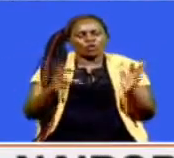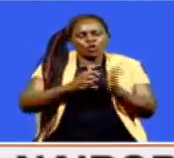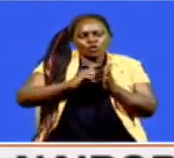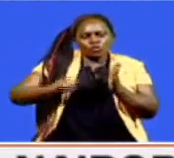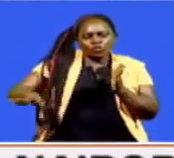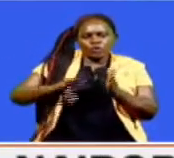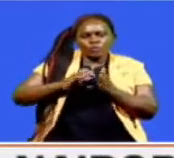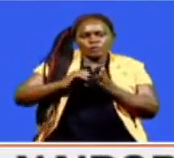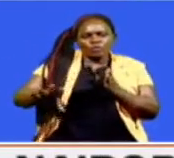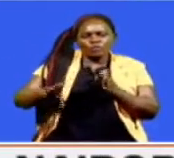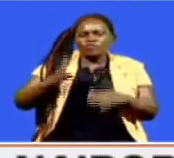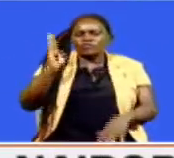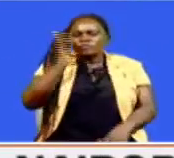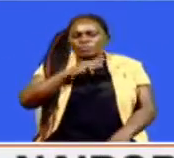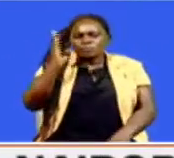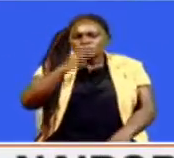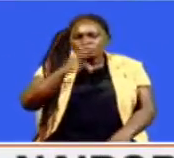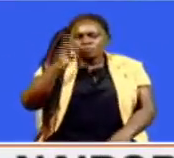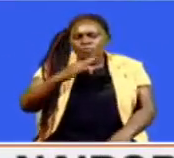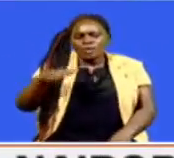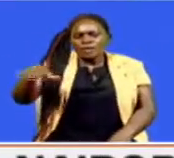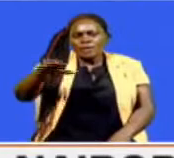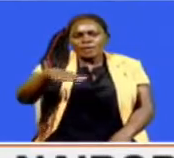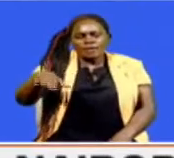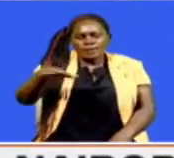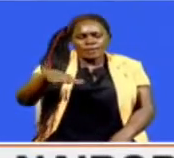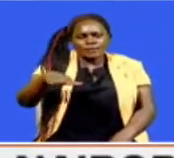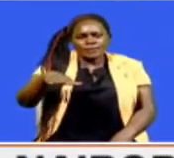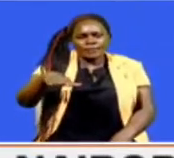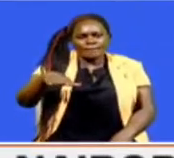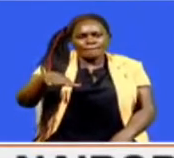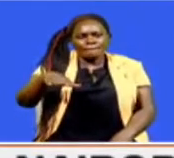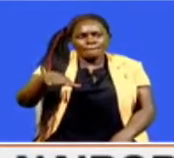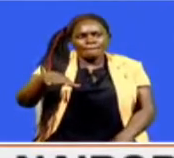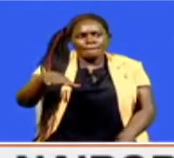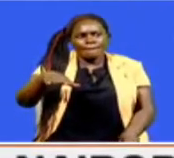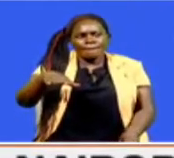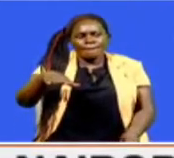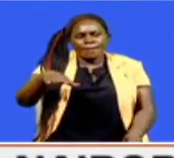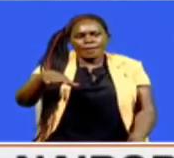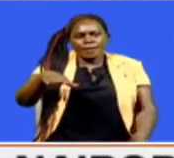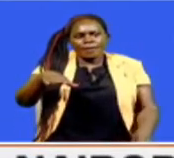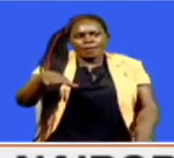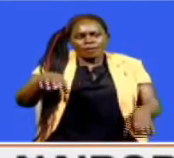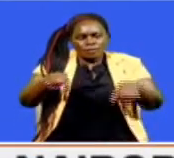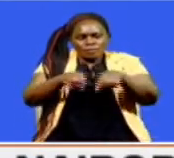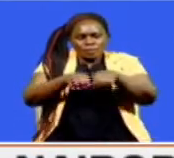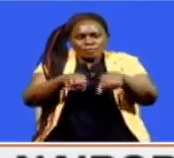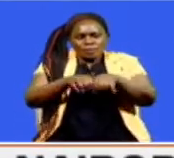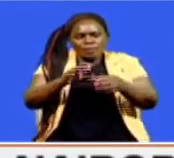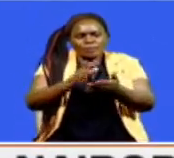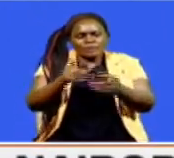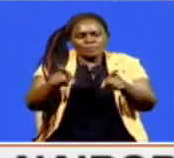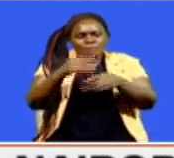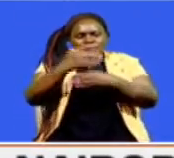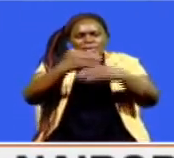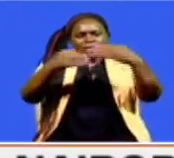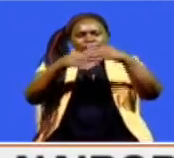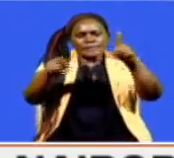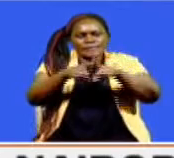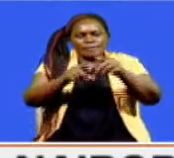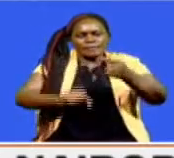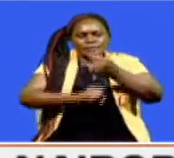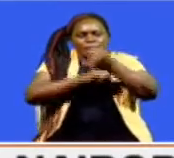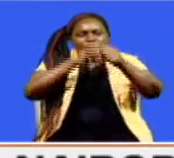remove garbage in areas that are designated for drainage. Sekta ya ujenzi pia imepigwa